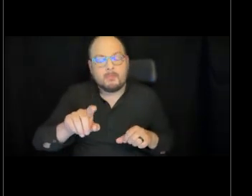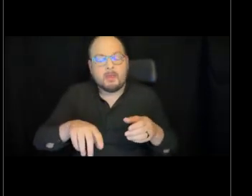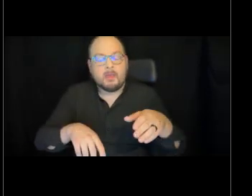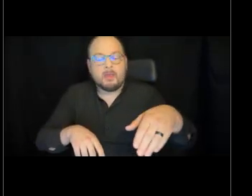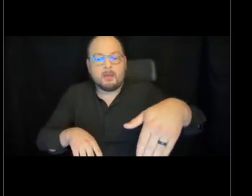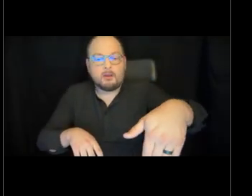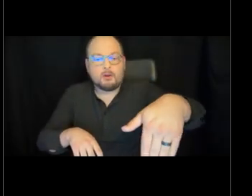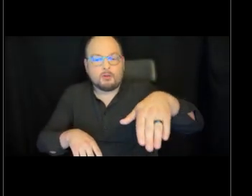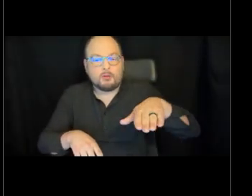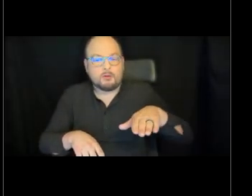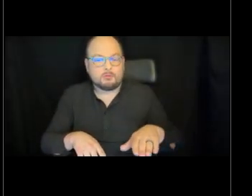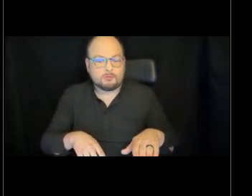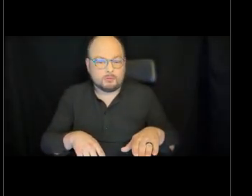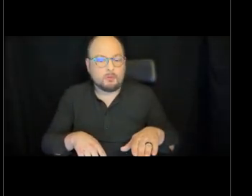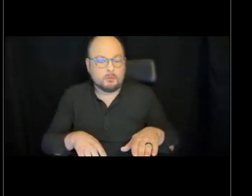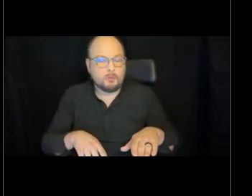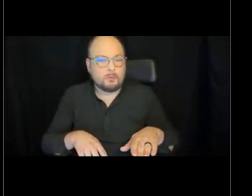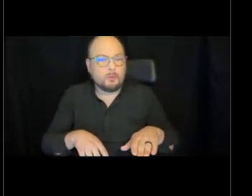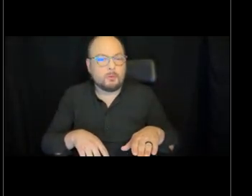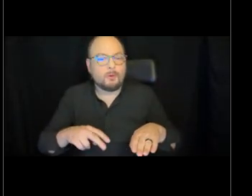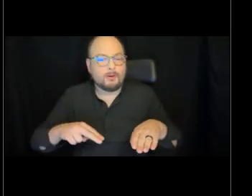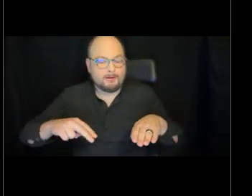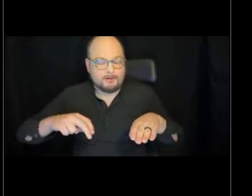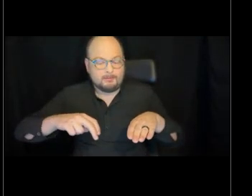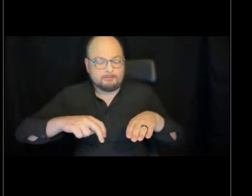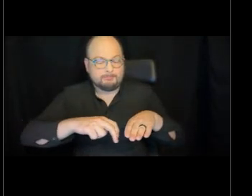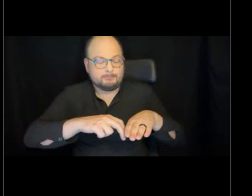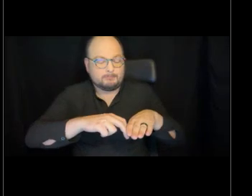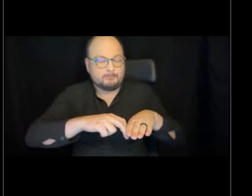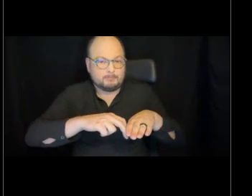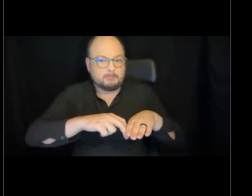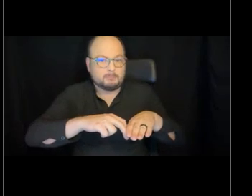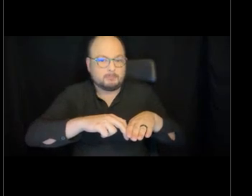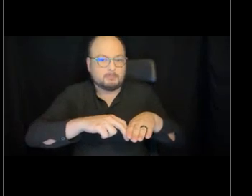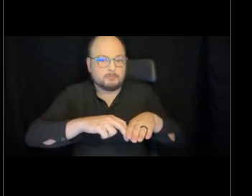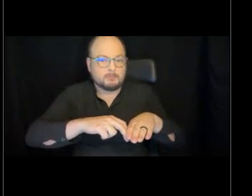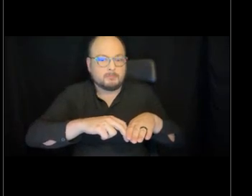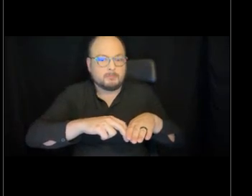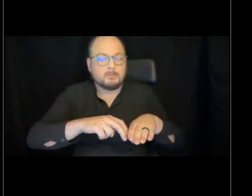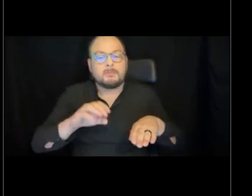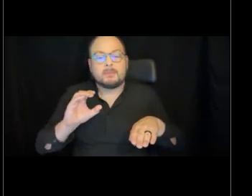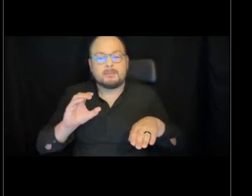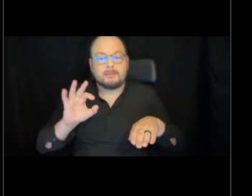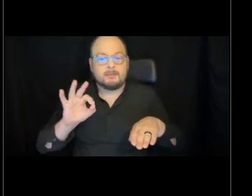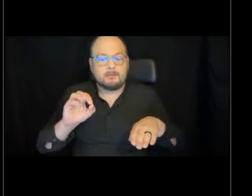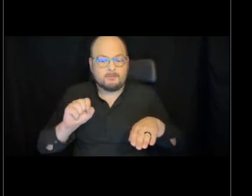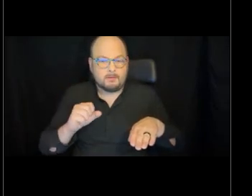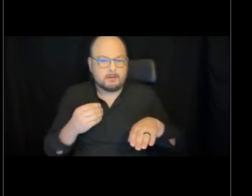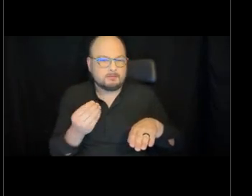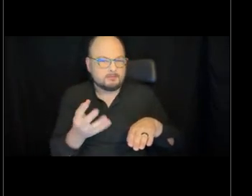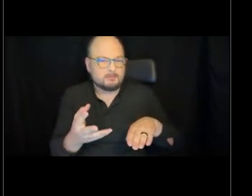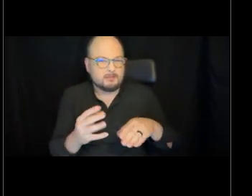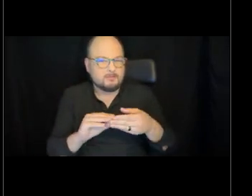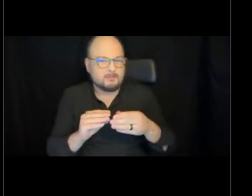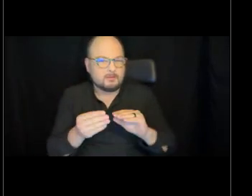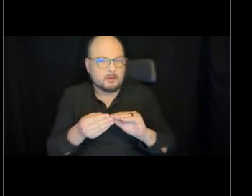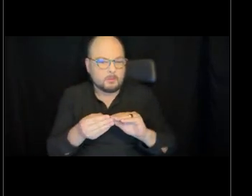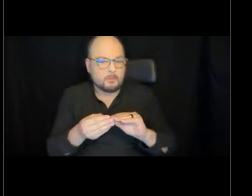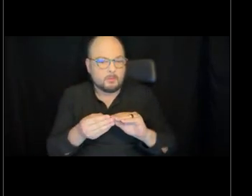on the user's feet, the required CFSs are provided, and the